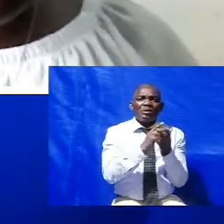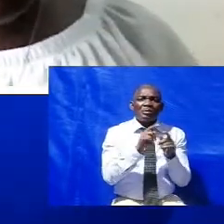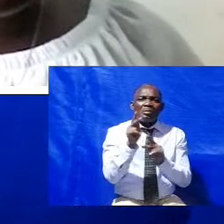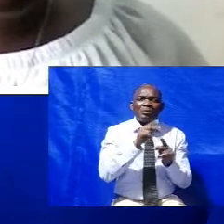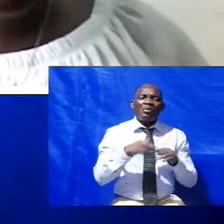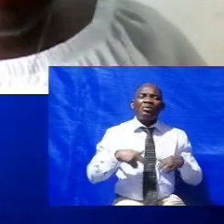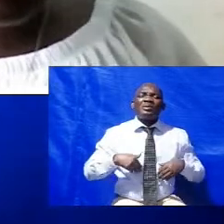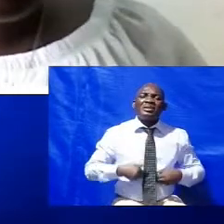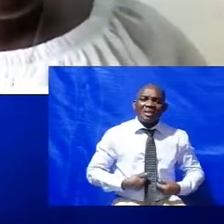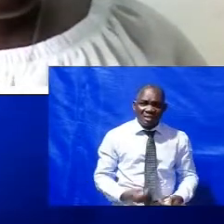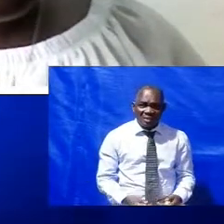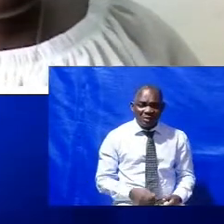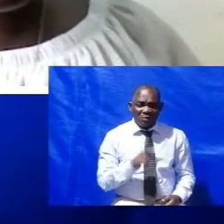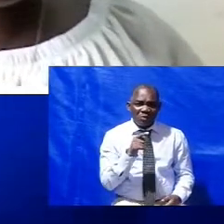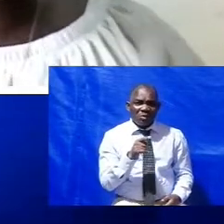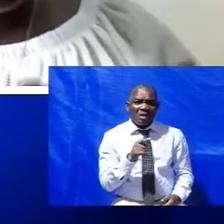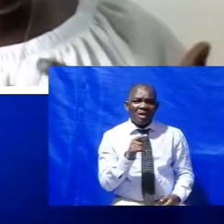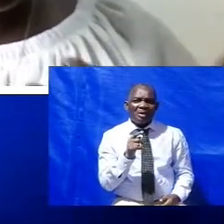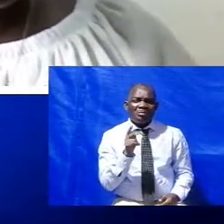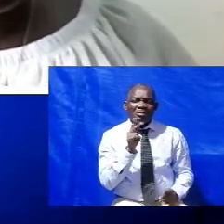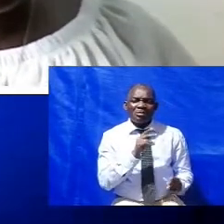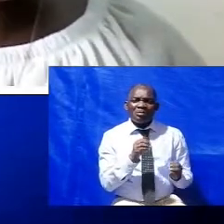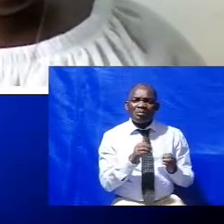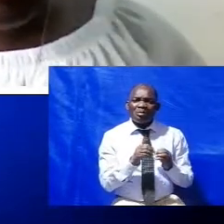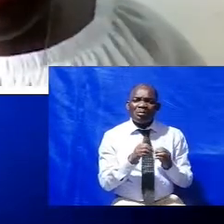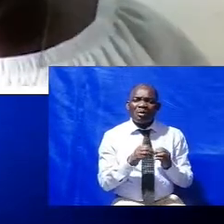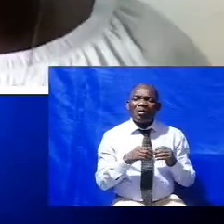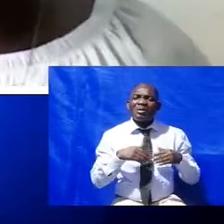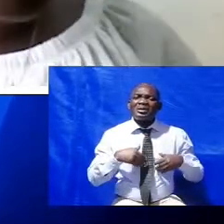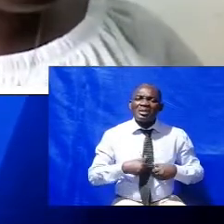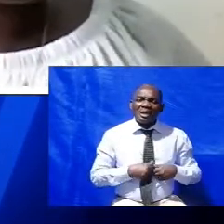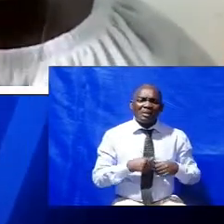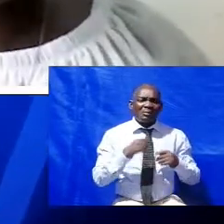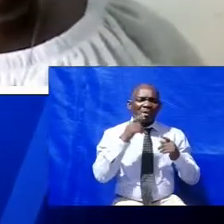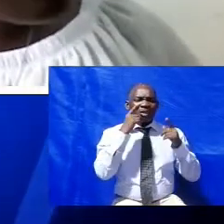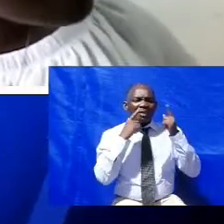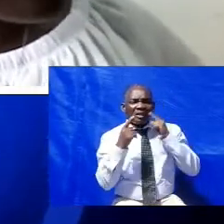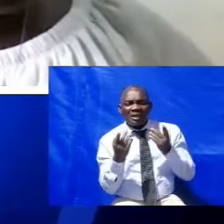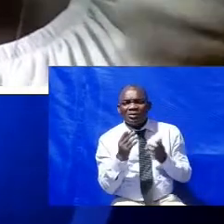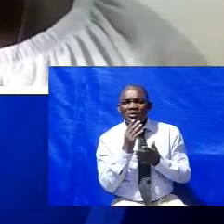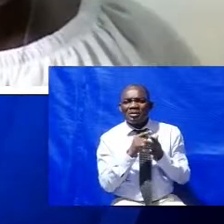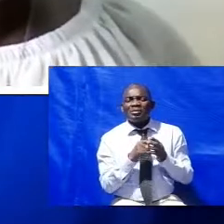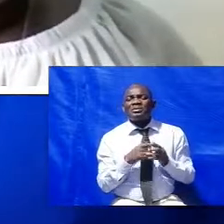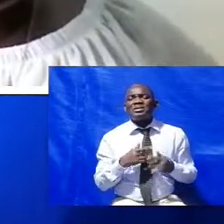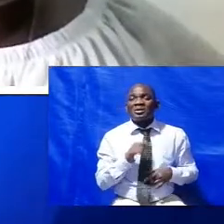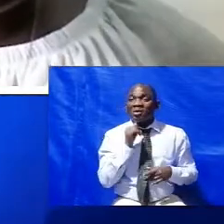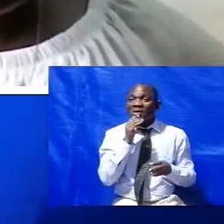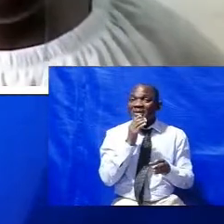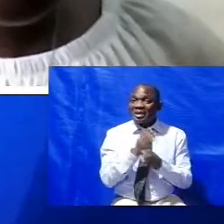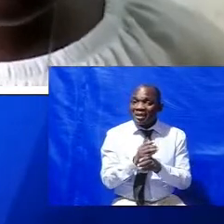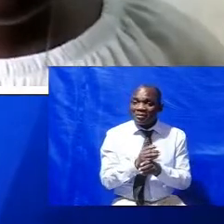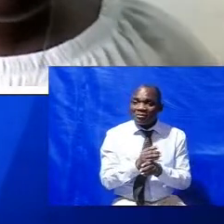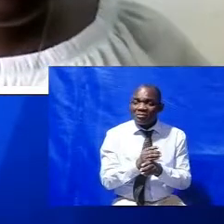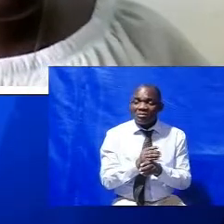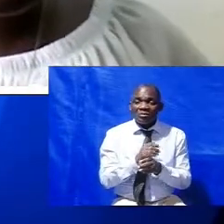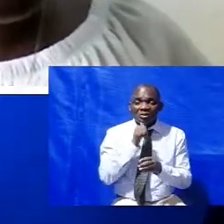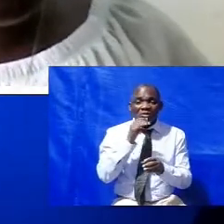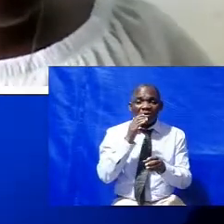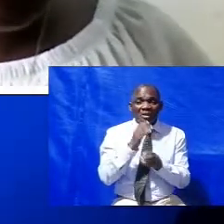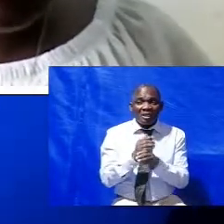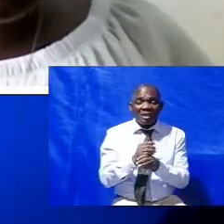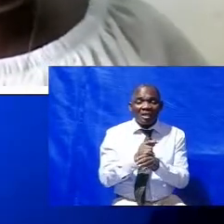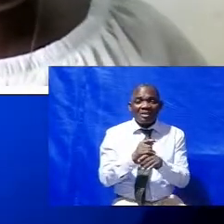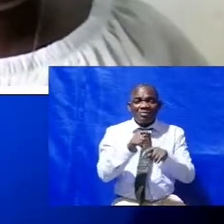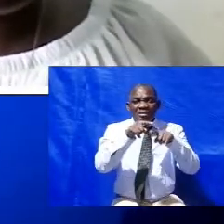even people get tired. You see, if you are having hallucinations, you have, you're overly crying and doing this, you draw energy